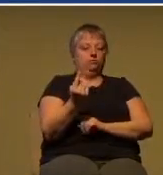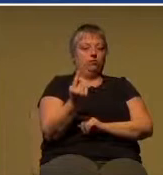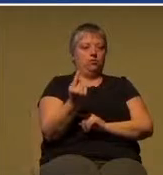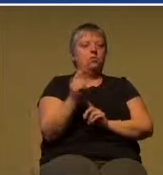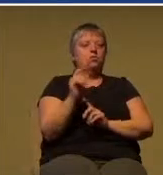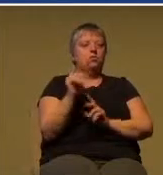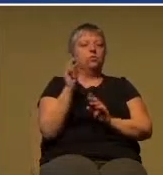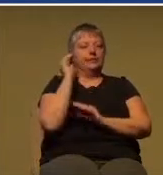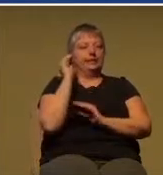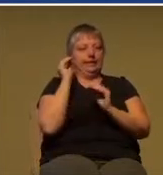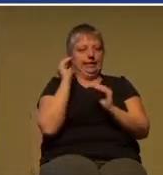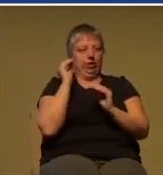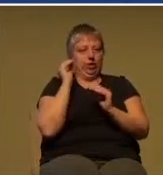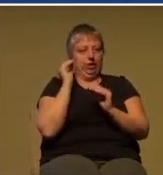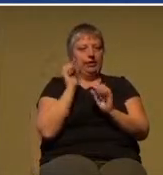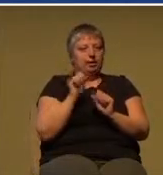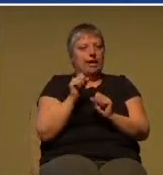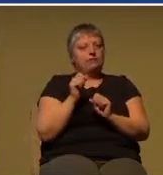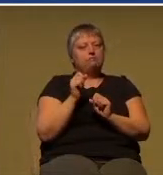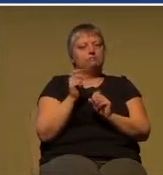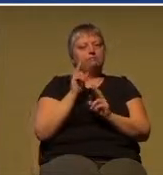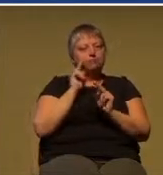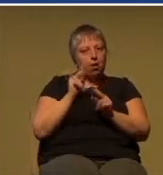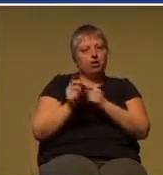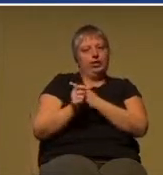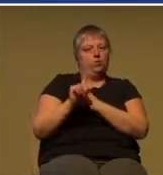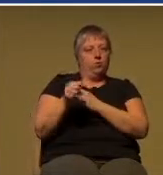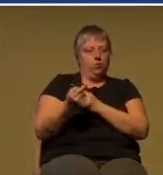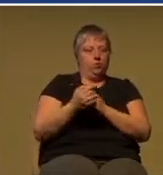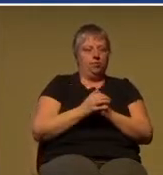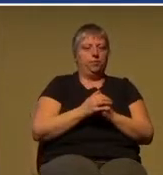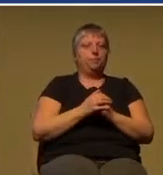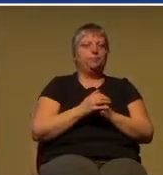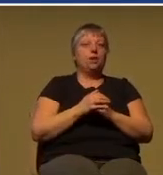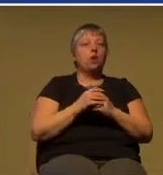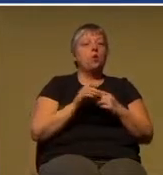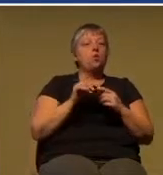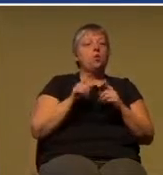will really enjoy, take to heart, and when it's through, I will come back